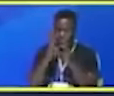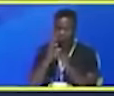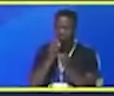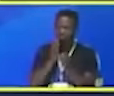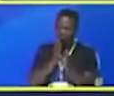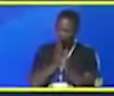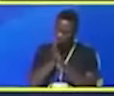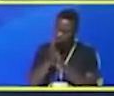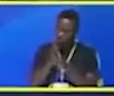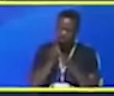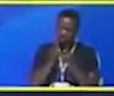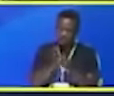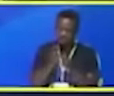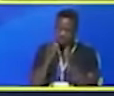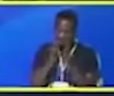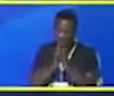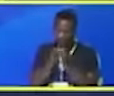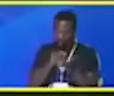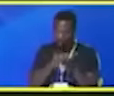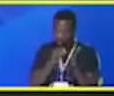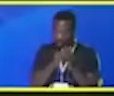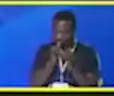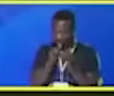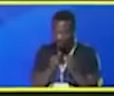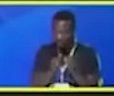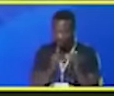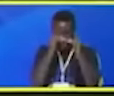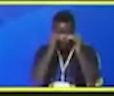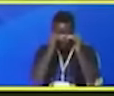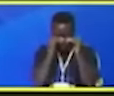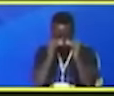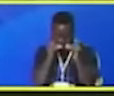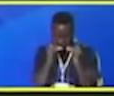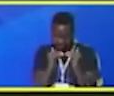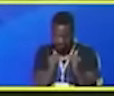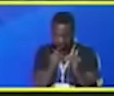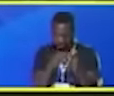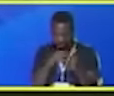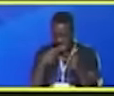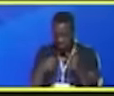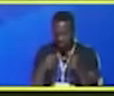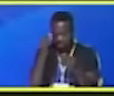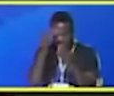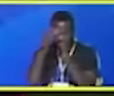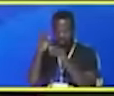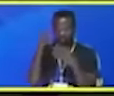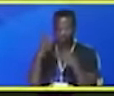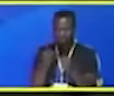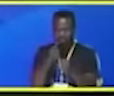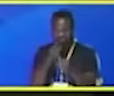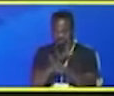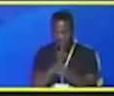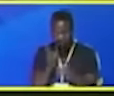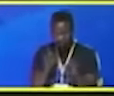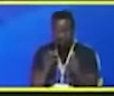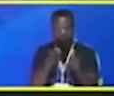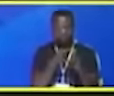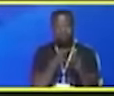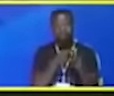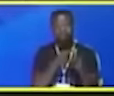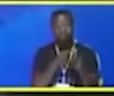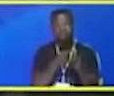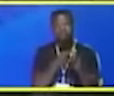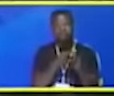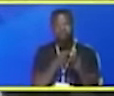accurately, this is the predefined pathway to knowing God. Are you ready? Number one.